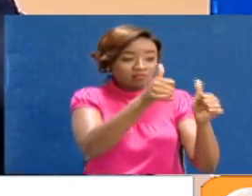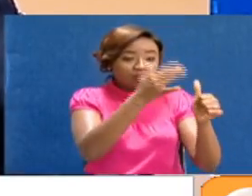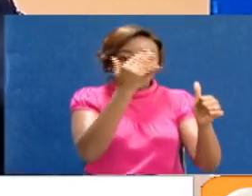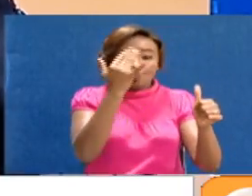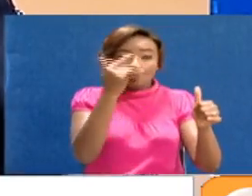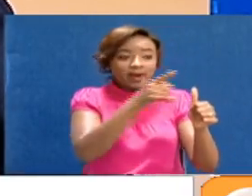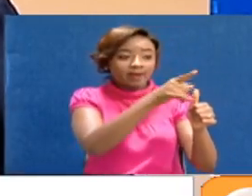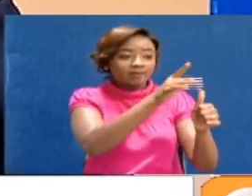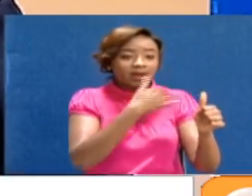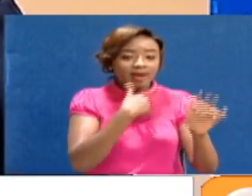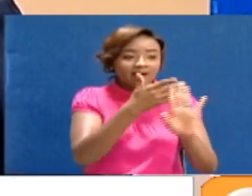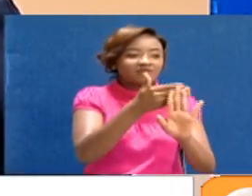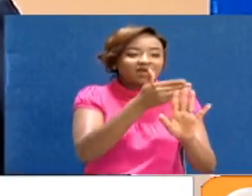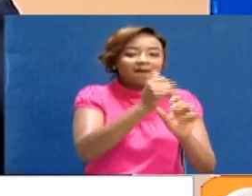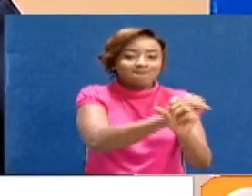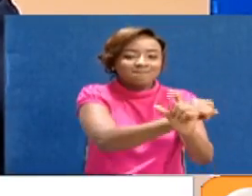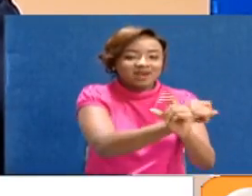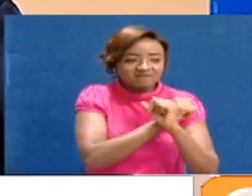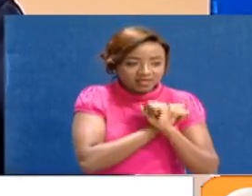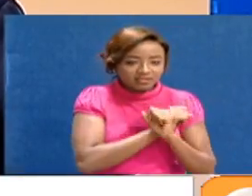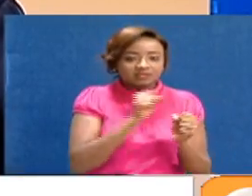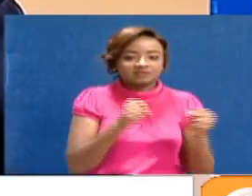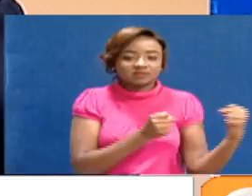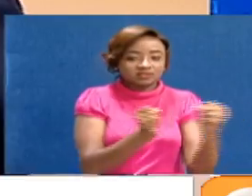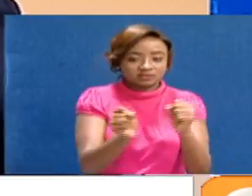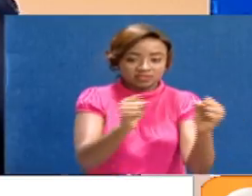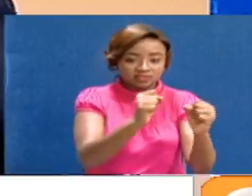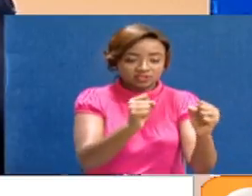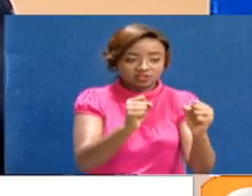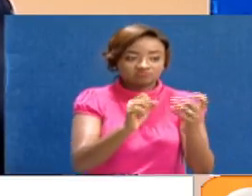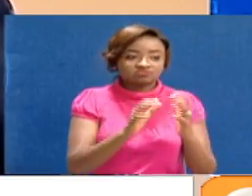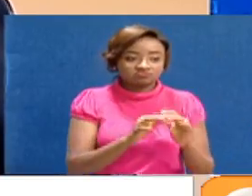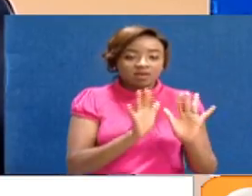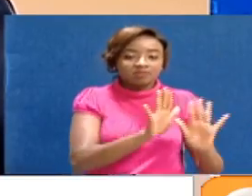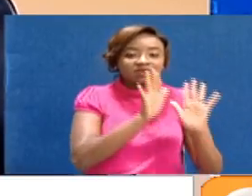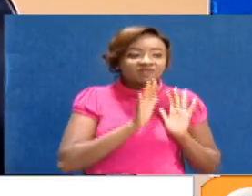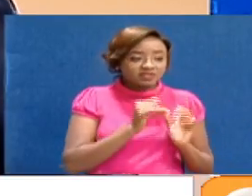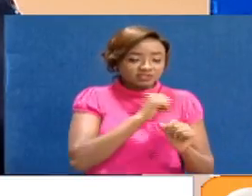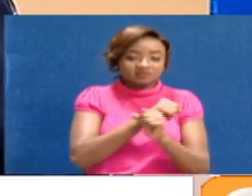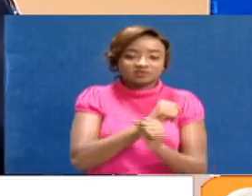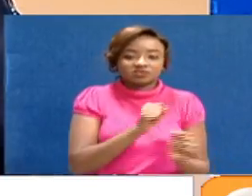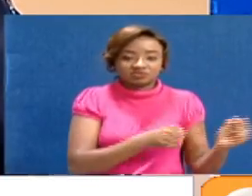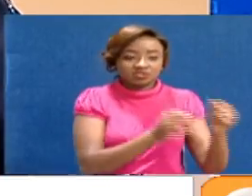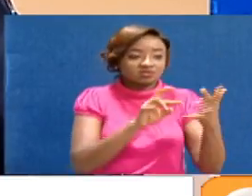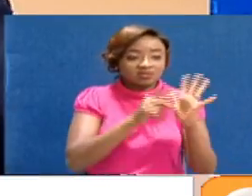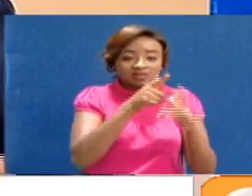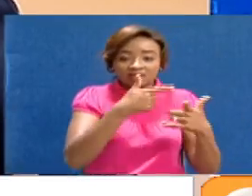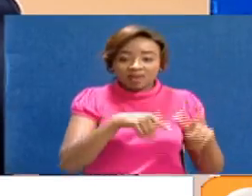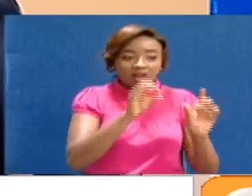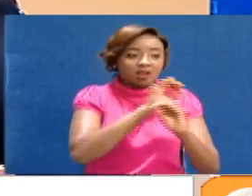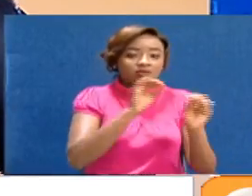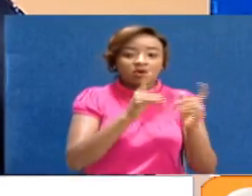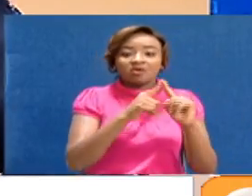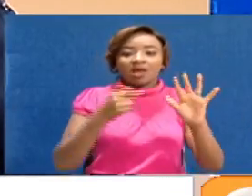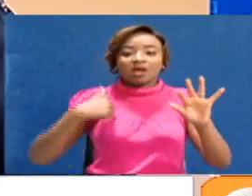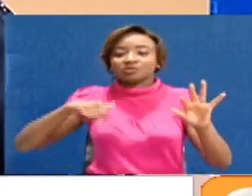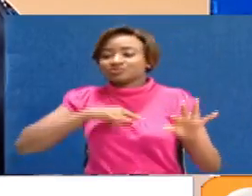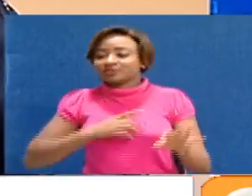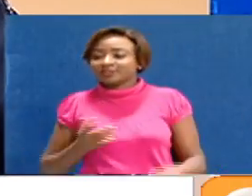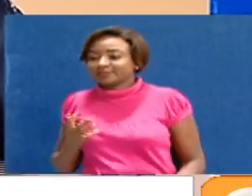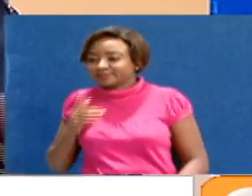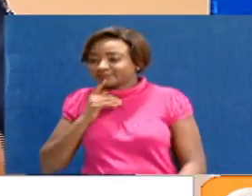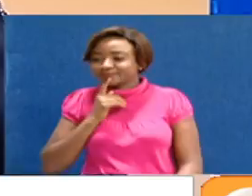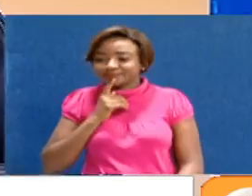their preventive strategies. Mm-hmm. They do not allow it to happen. As we go after